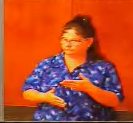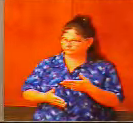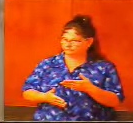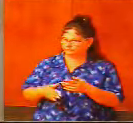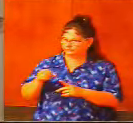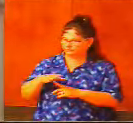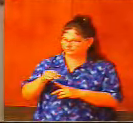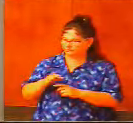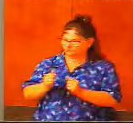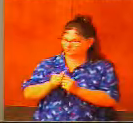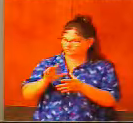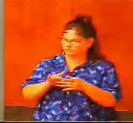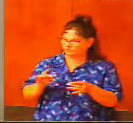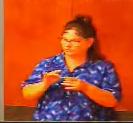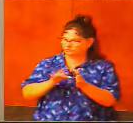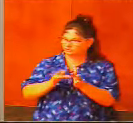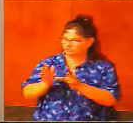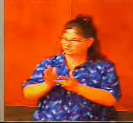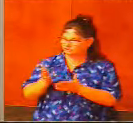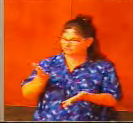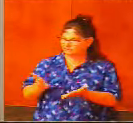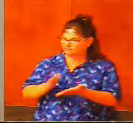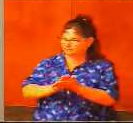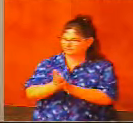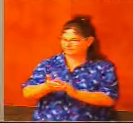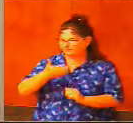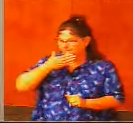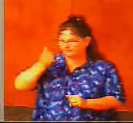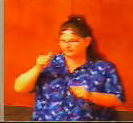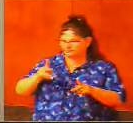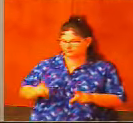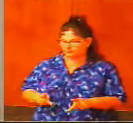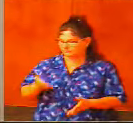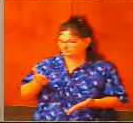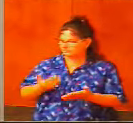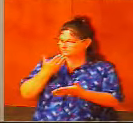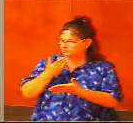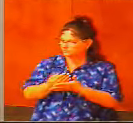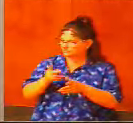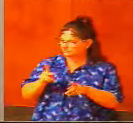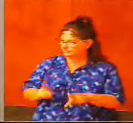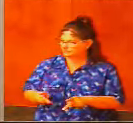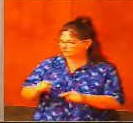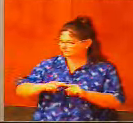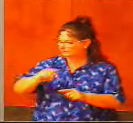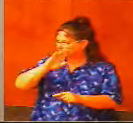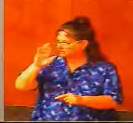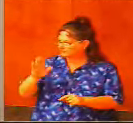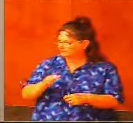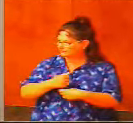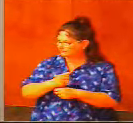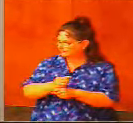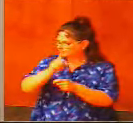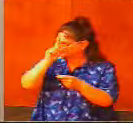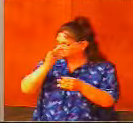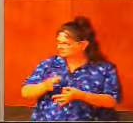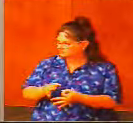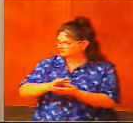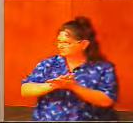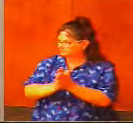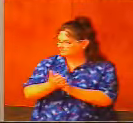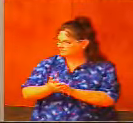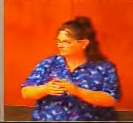influenced by the story of Jesus, he might become a better person, even a good person, but he never makes the decision to become a Christian.